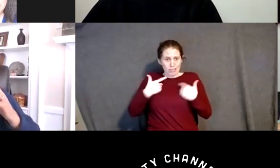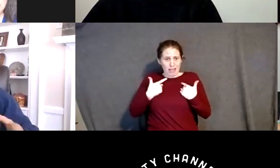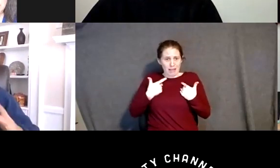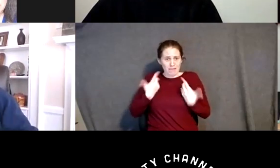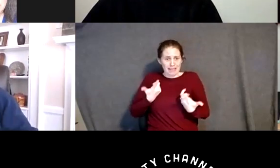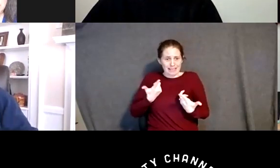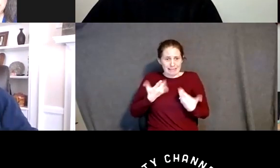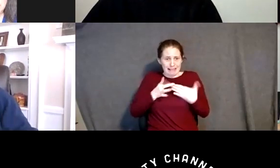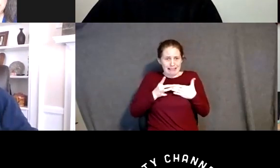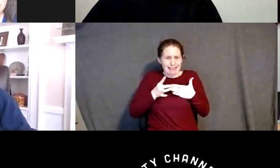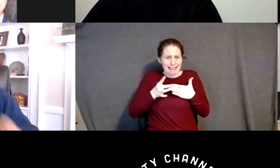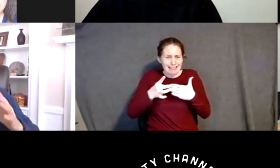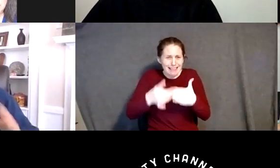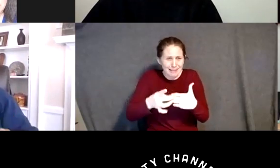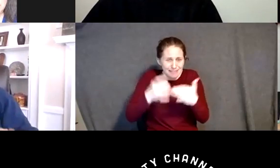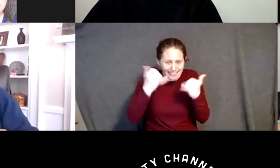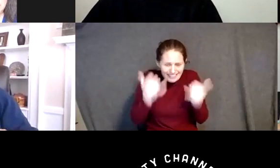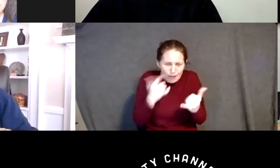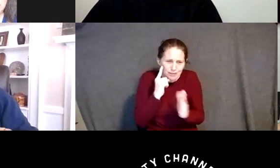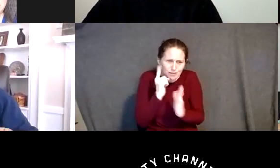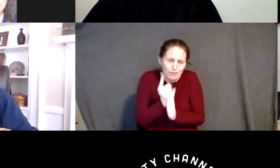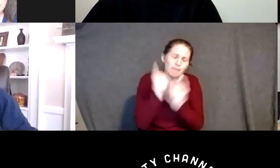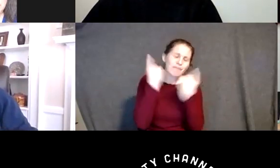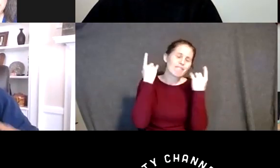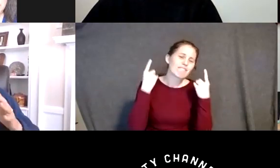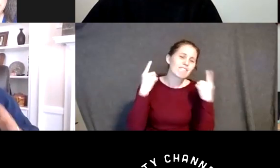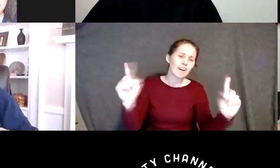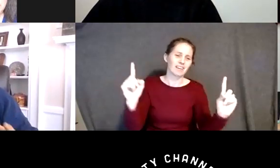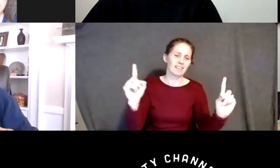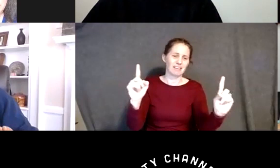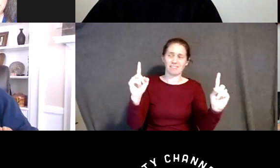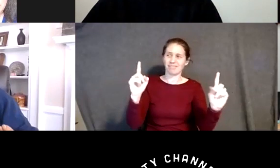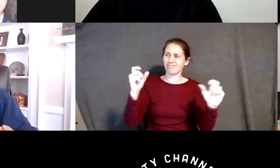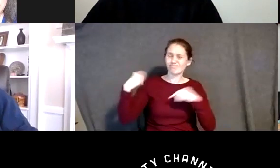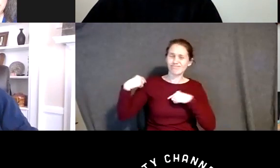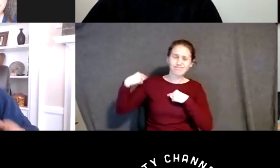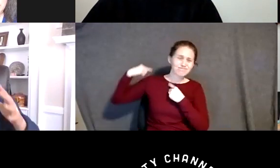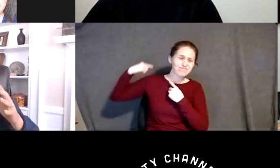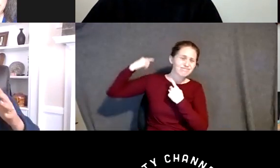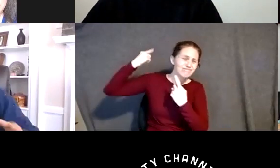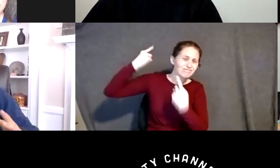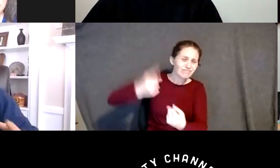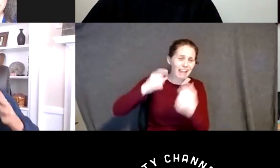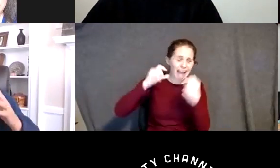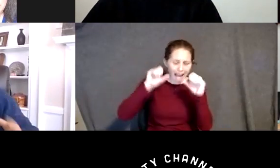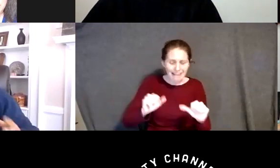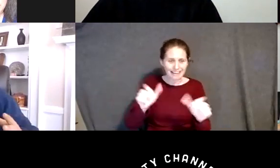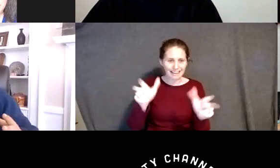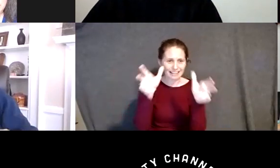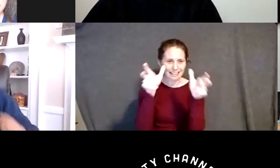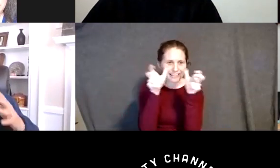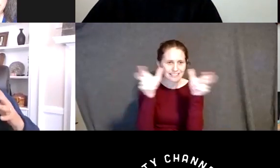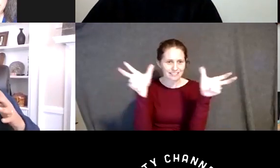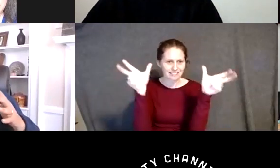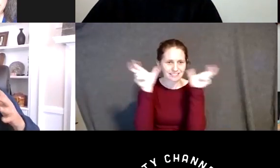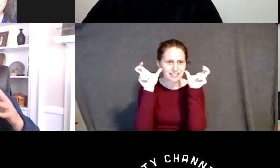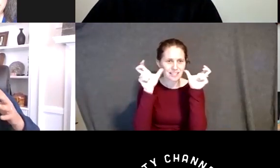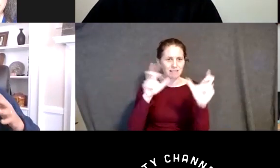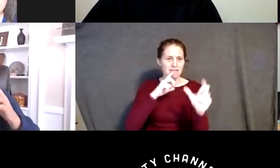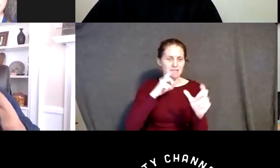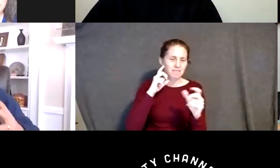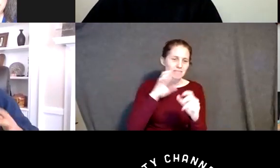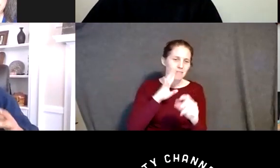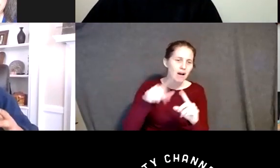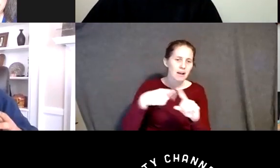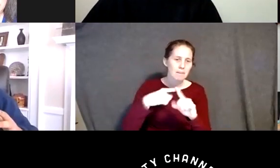to this moment where finally, after all these years, I can listen and talk about